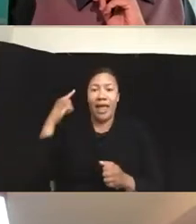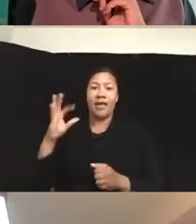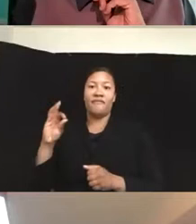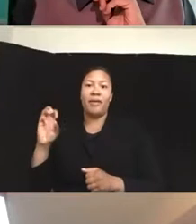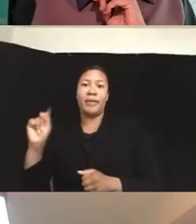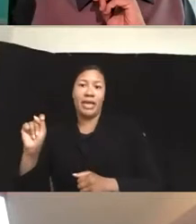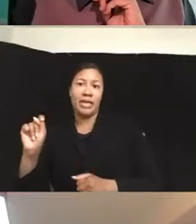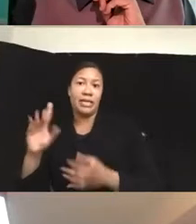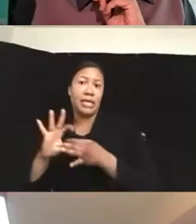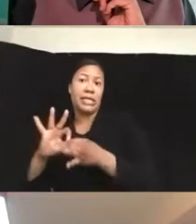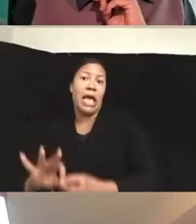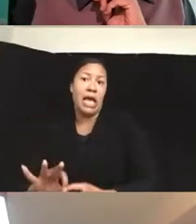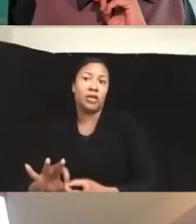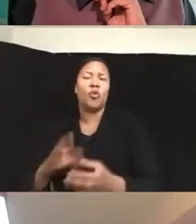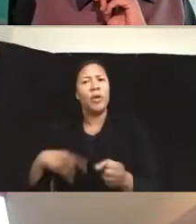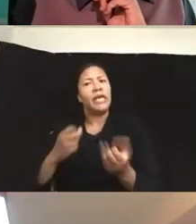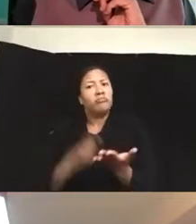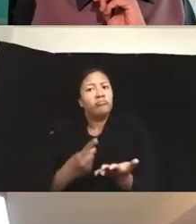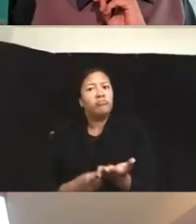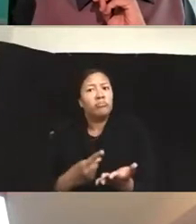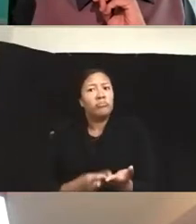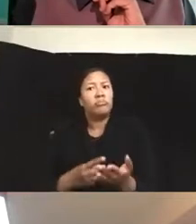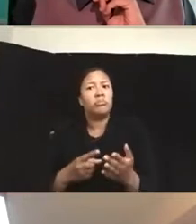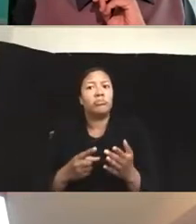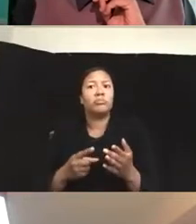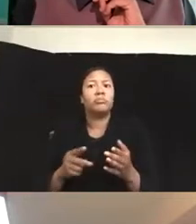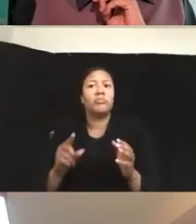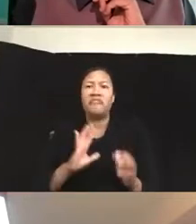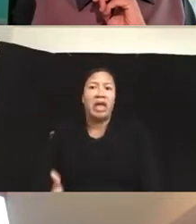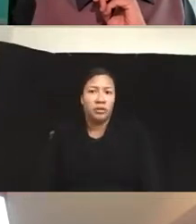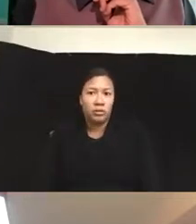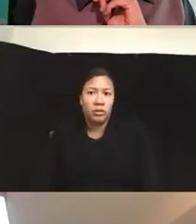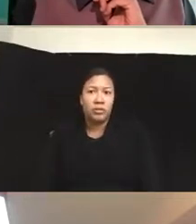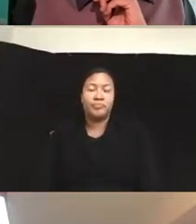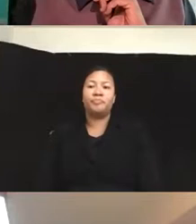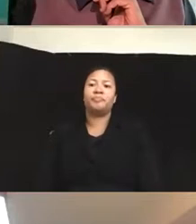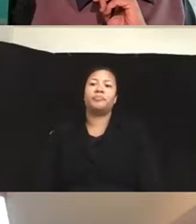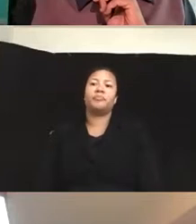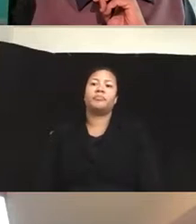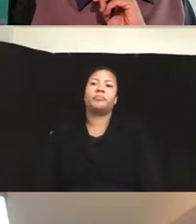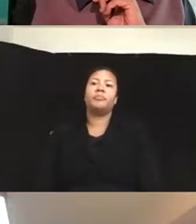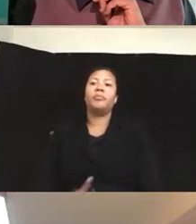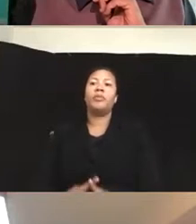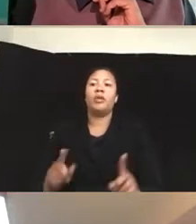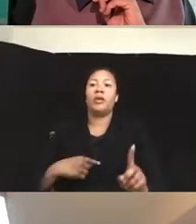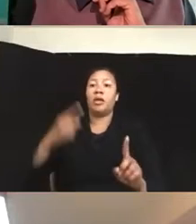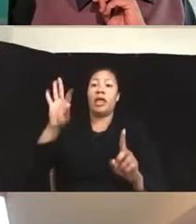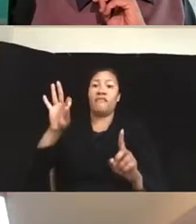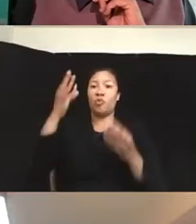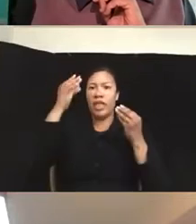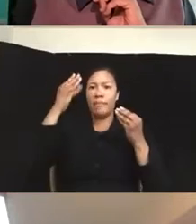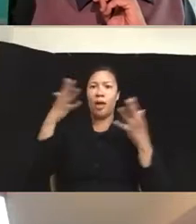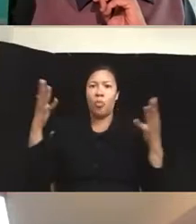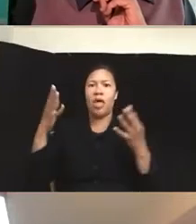those conversations, that's fine. And I think that if we look to the spirit behind this work